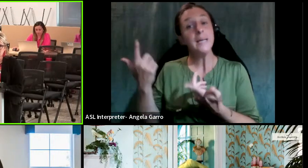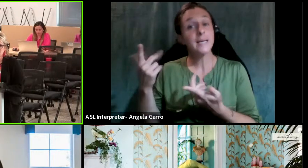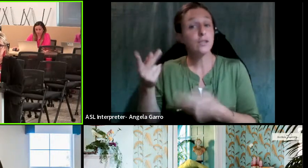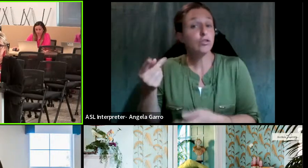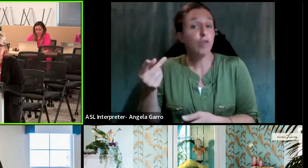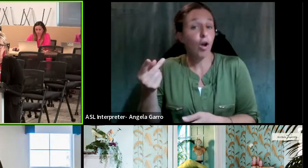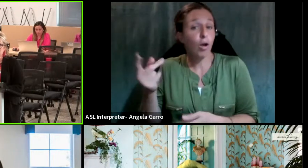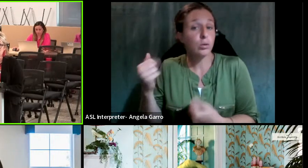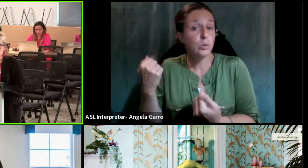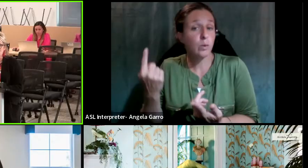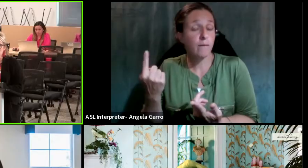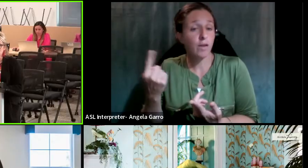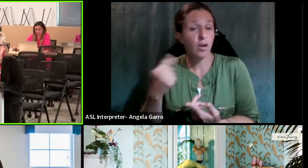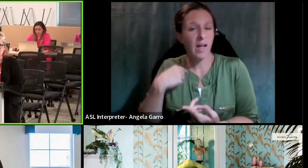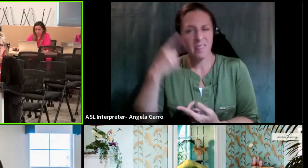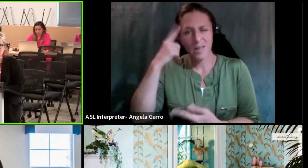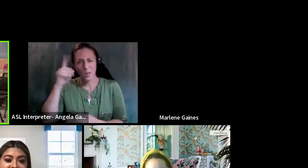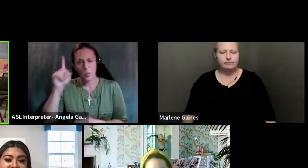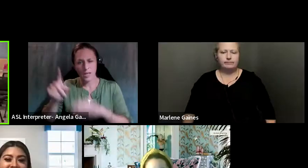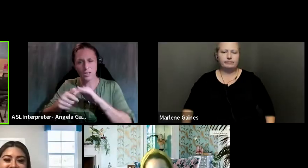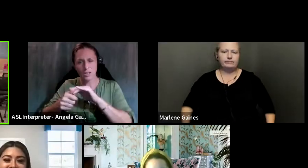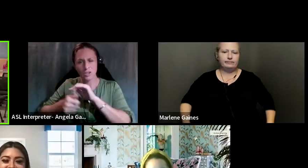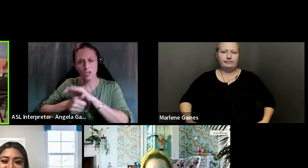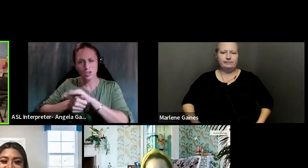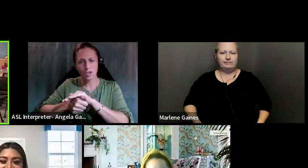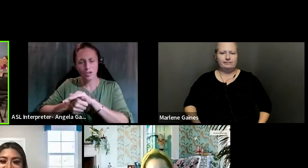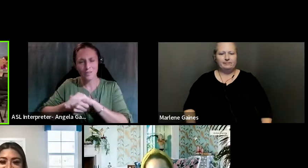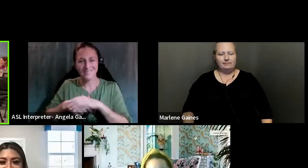far. I think one turtle.